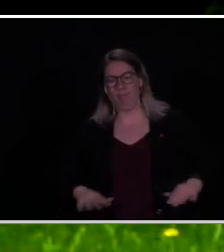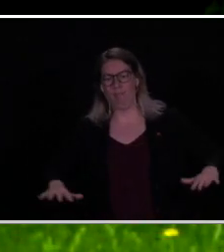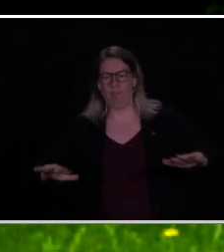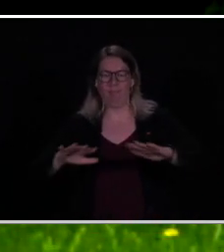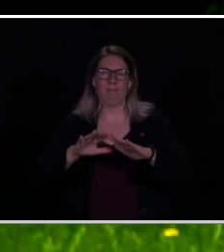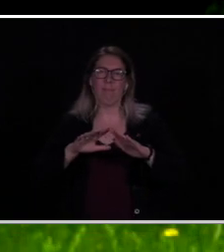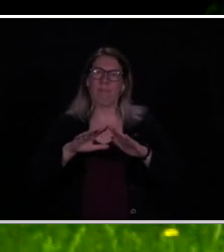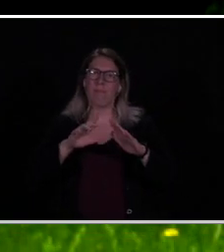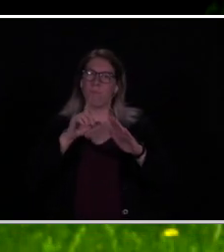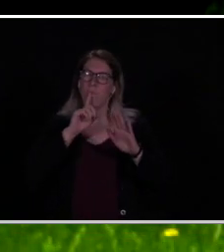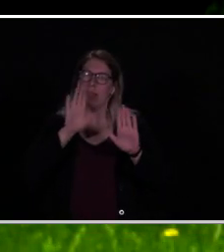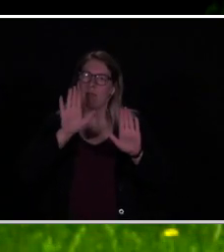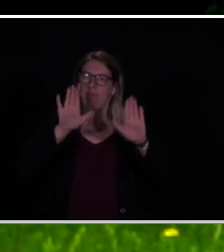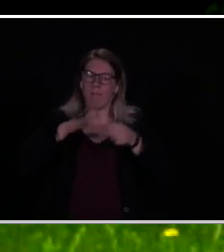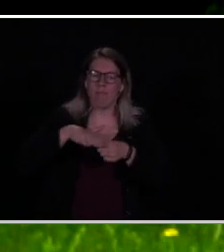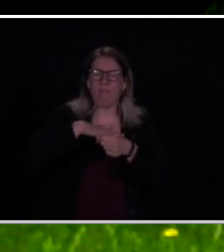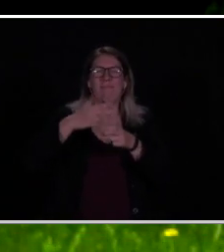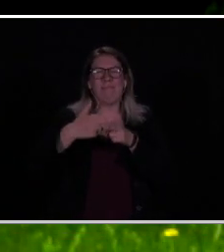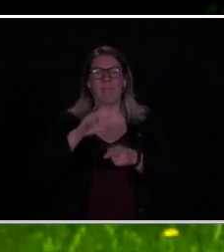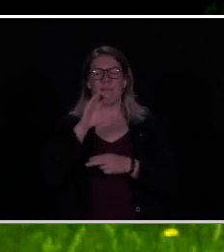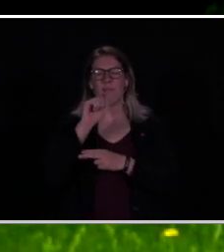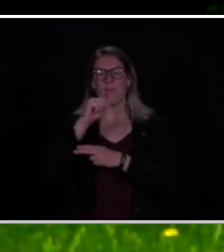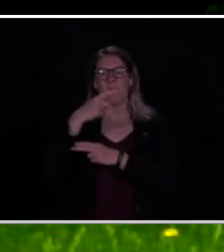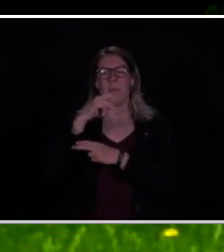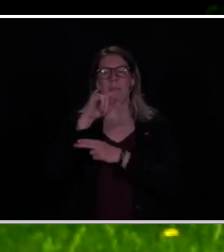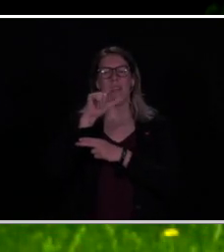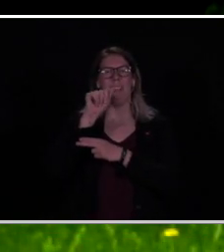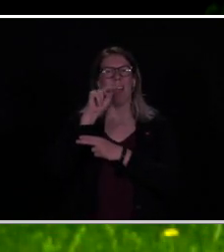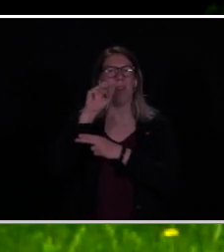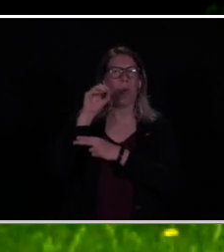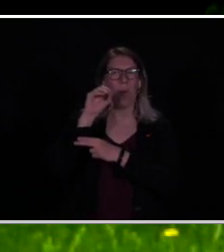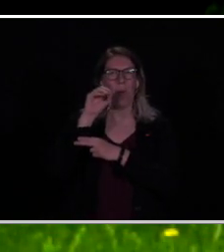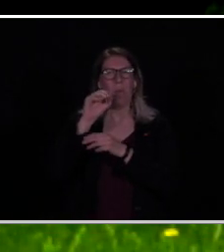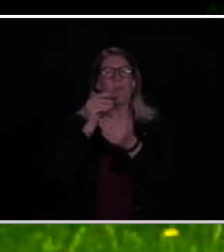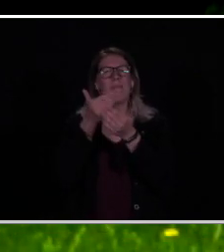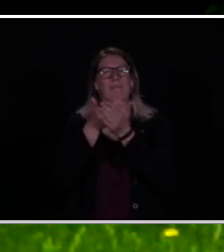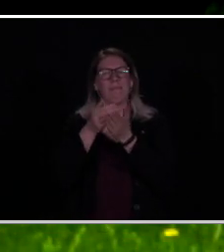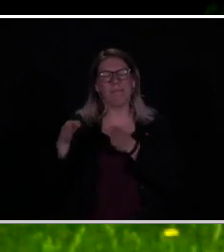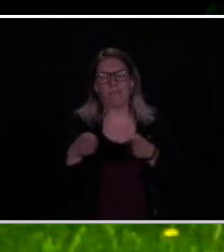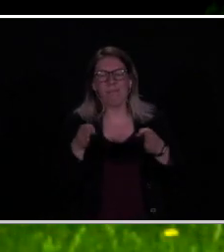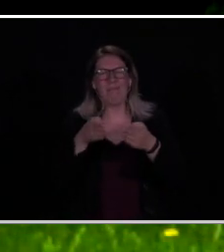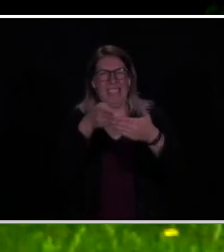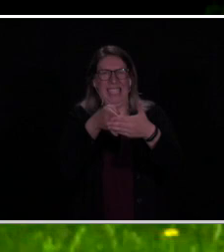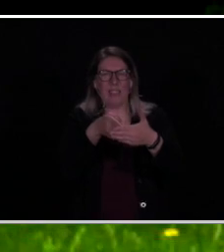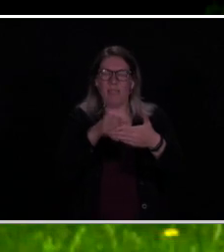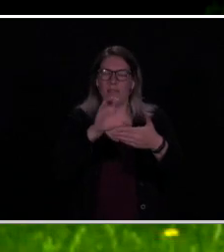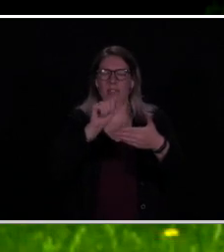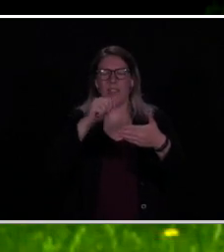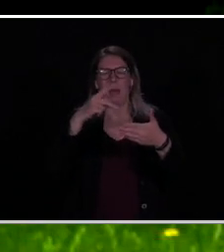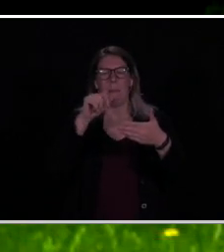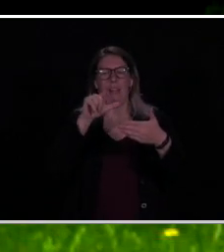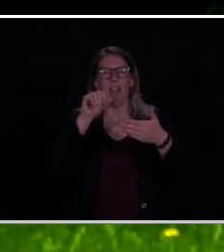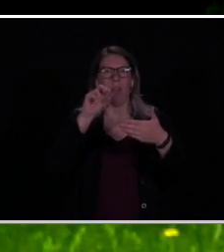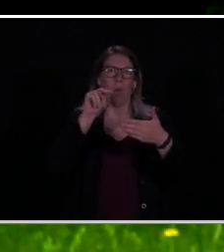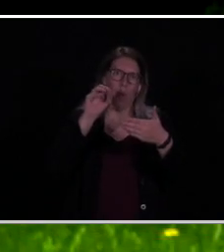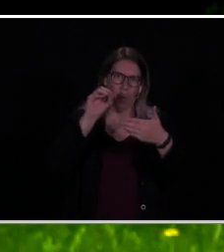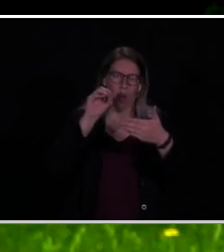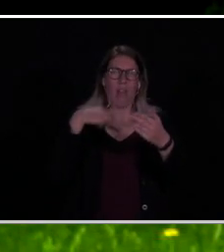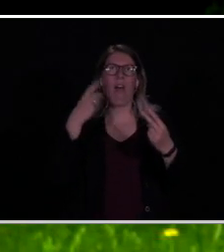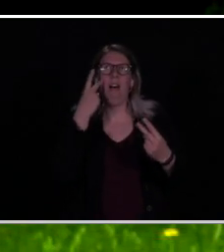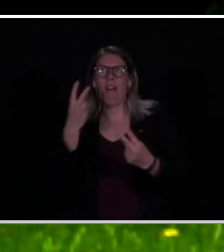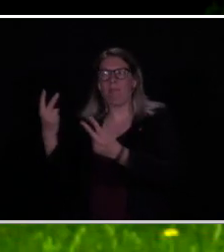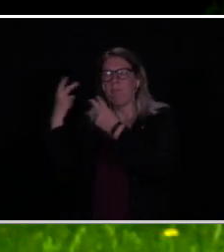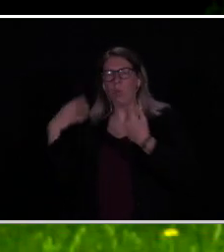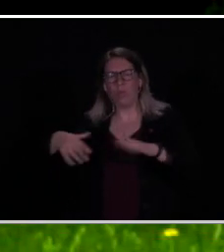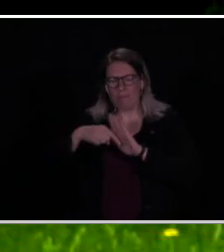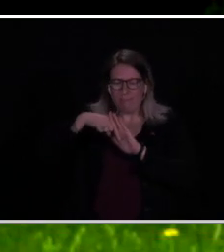Homalcheson, known as Kapilano Ire No. 5, down at the foot of Kapilano Road. And I'm reminded of the deep history and connections